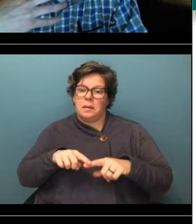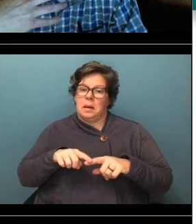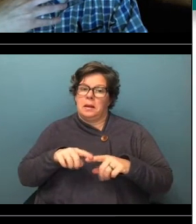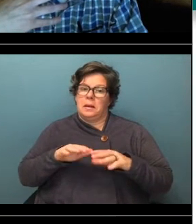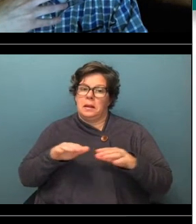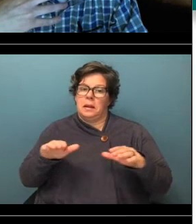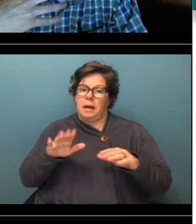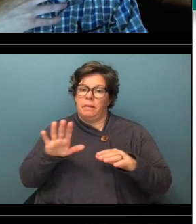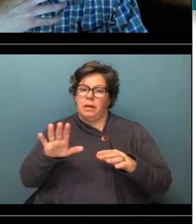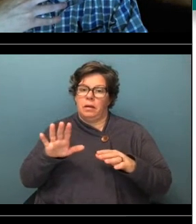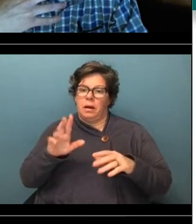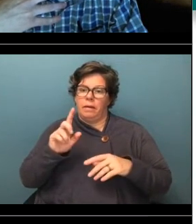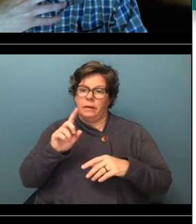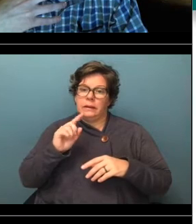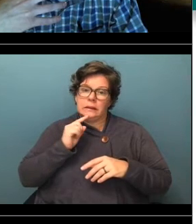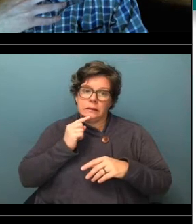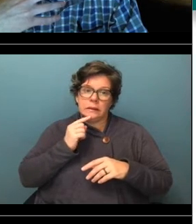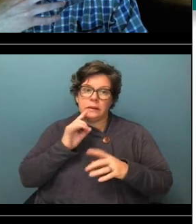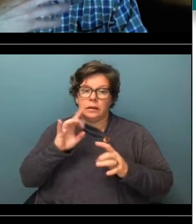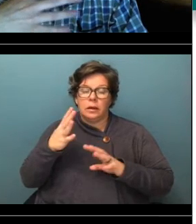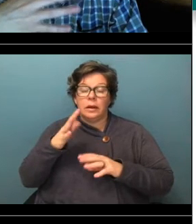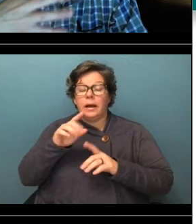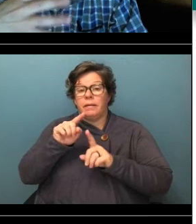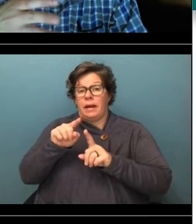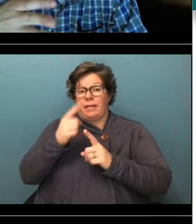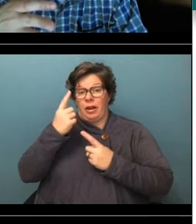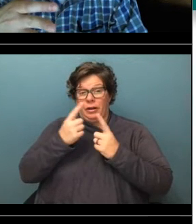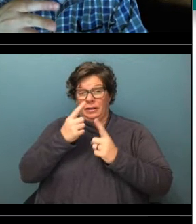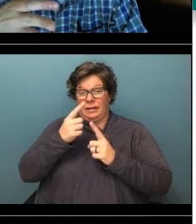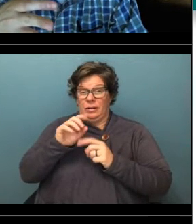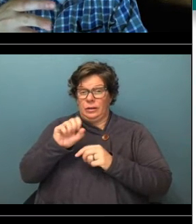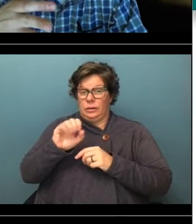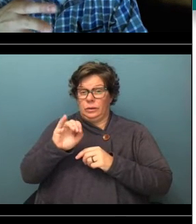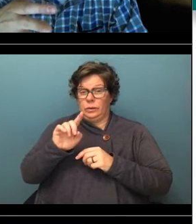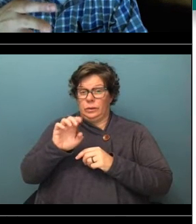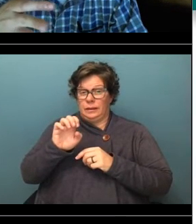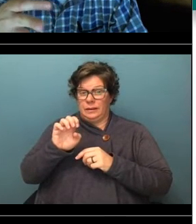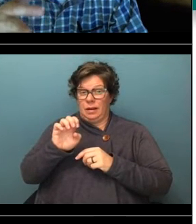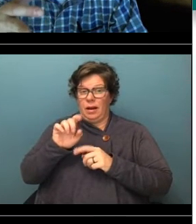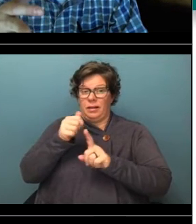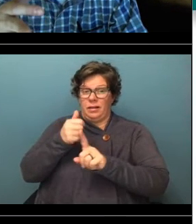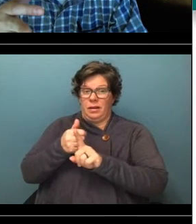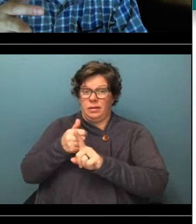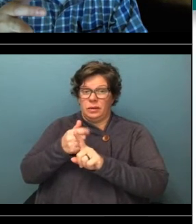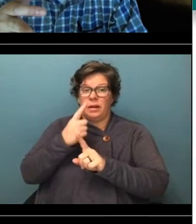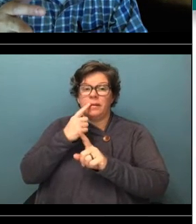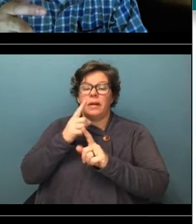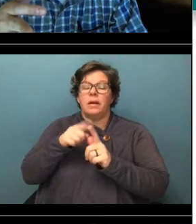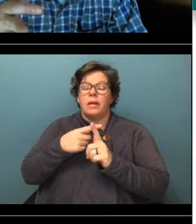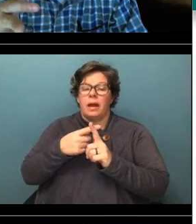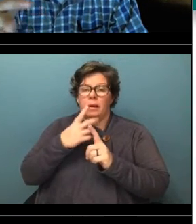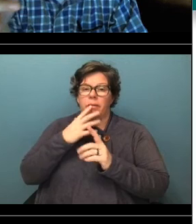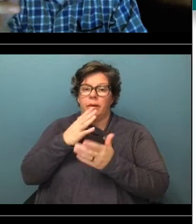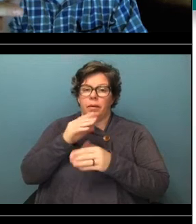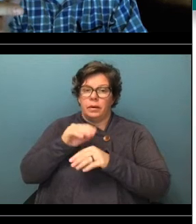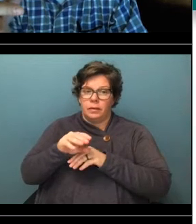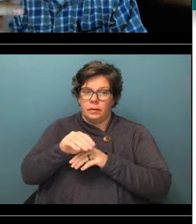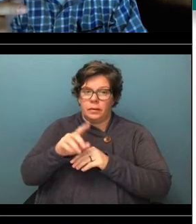acuity, clients who are experiencing suicidal thoughts will complete a crisis assessment as well as a safety plan with a behavioral